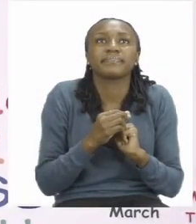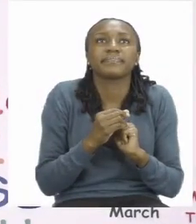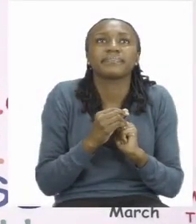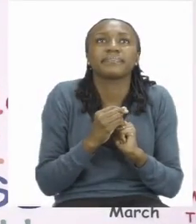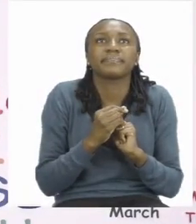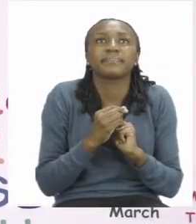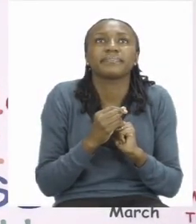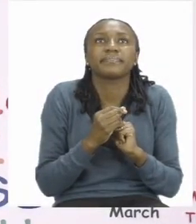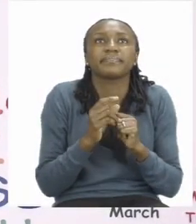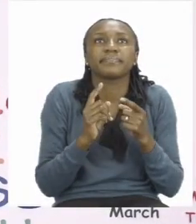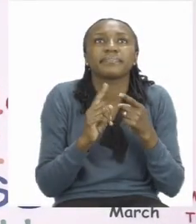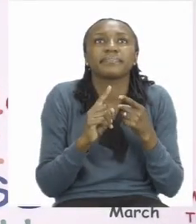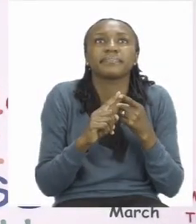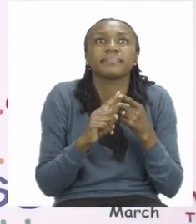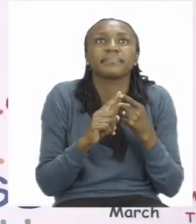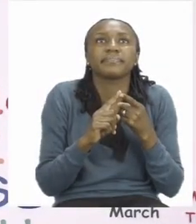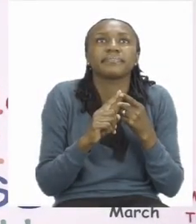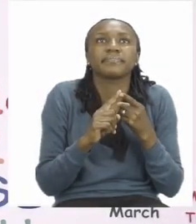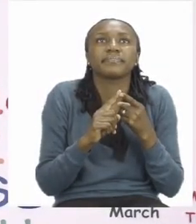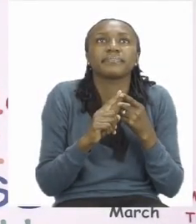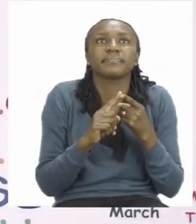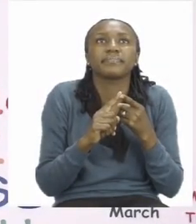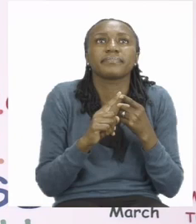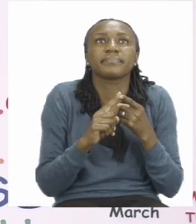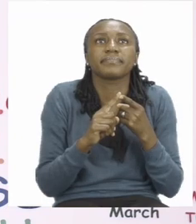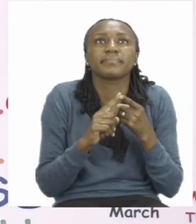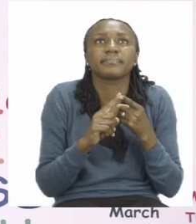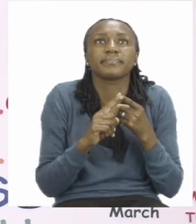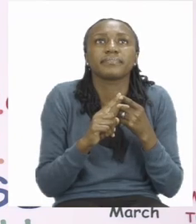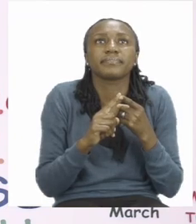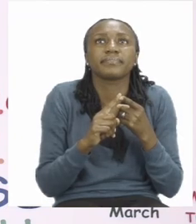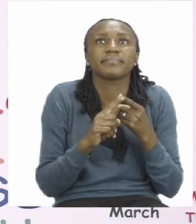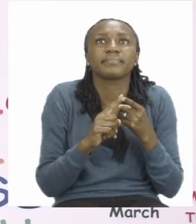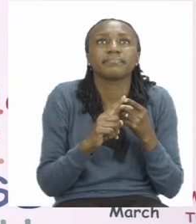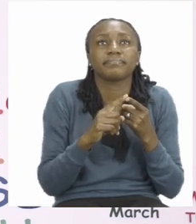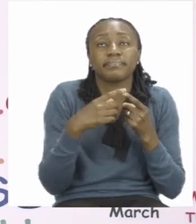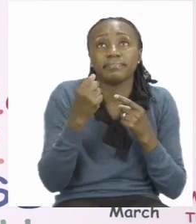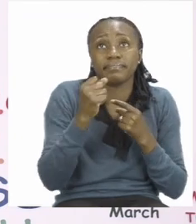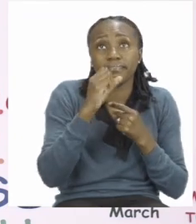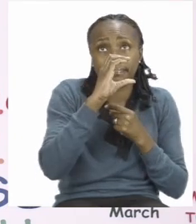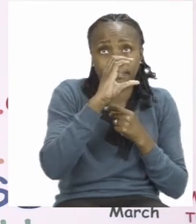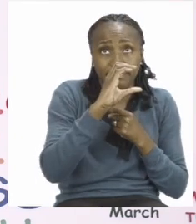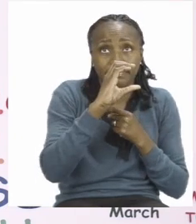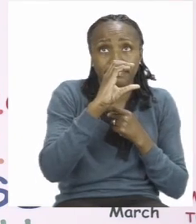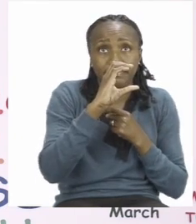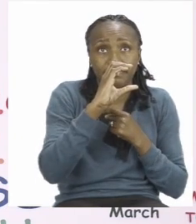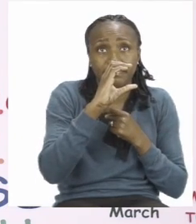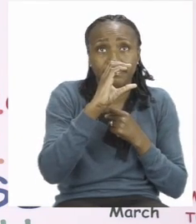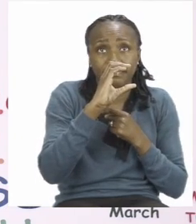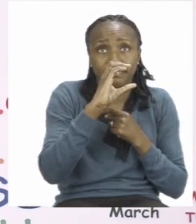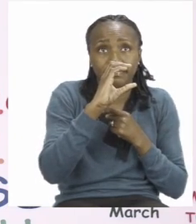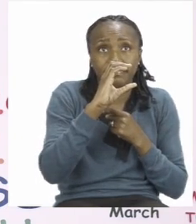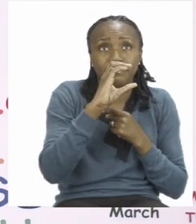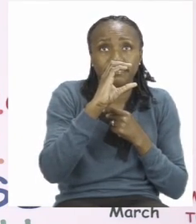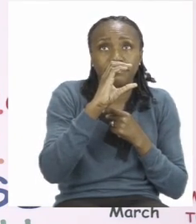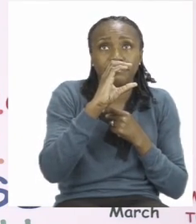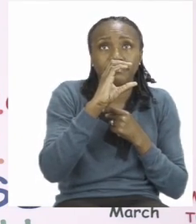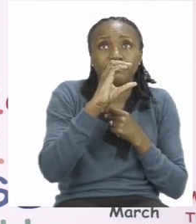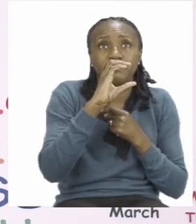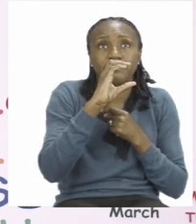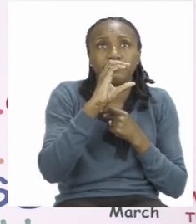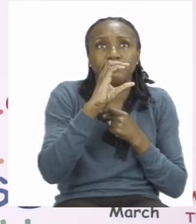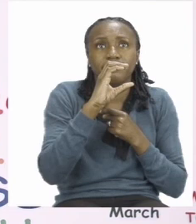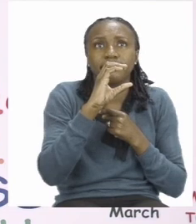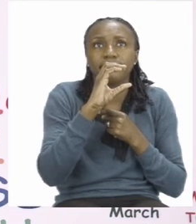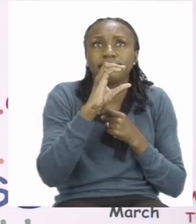Now the first word that we have starts with the k sound. And we only have 1 word in our vocabulary words